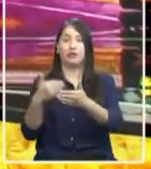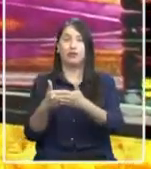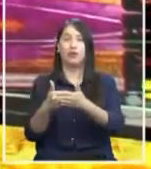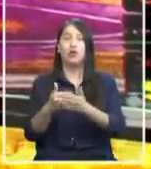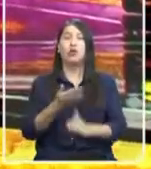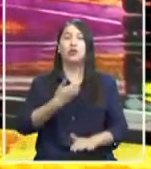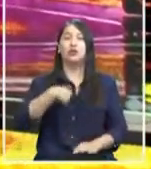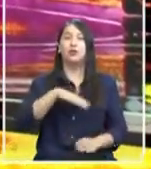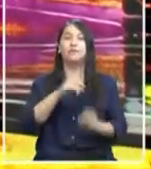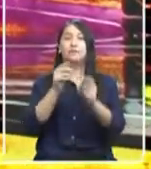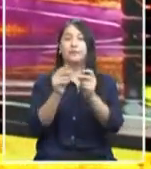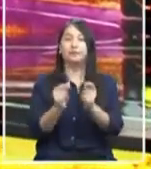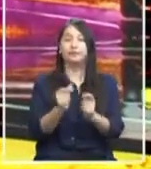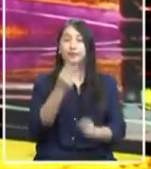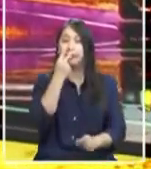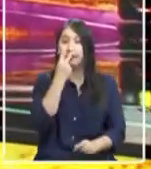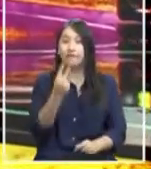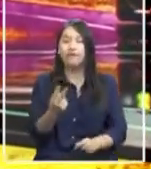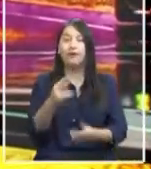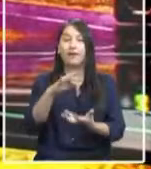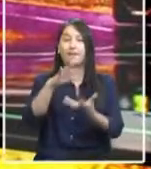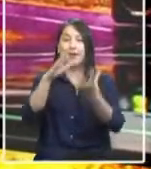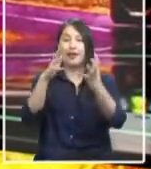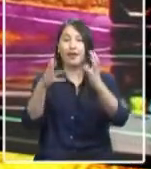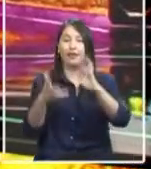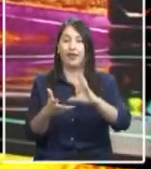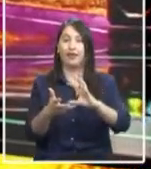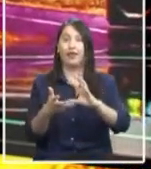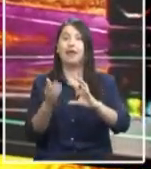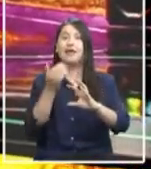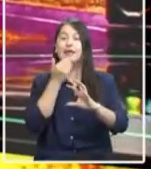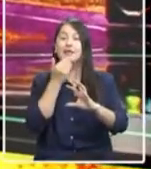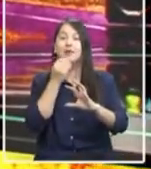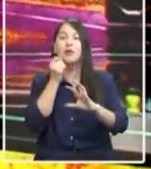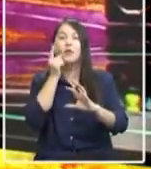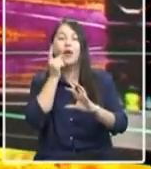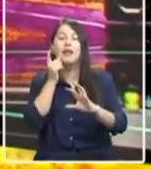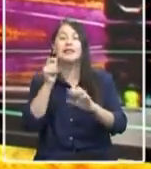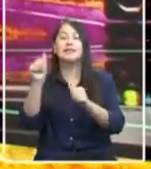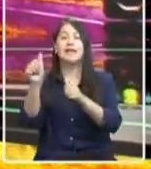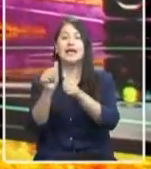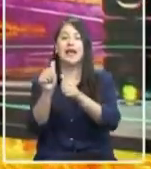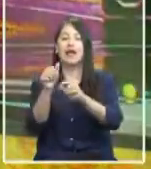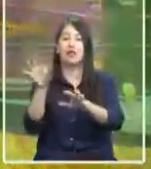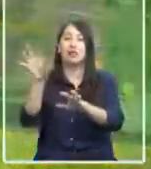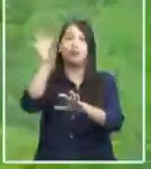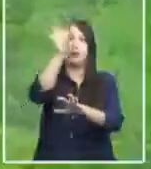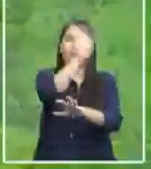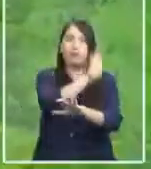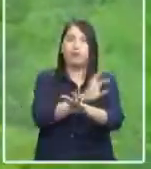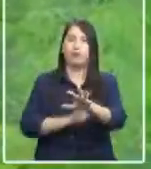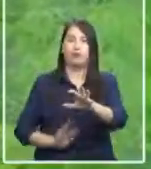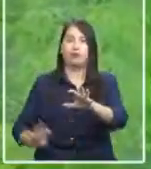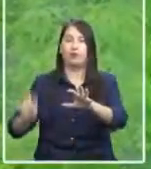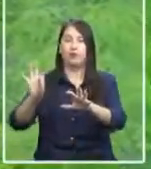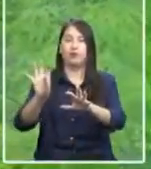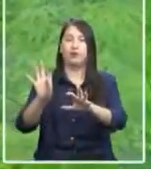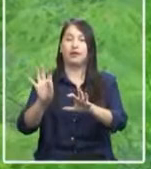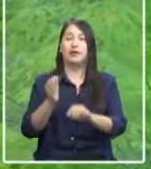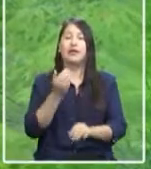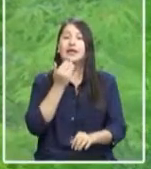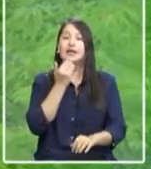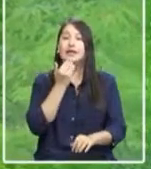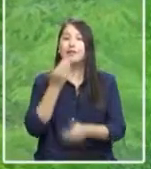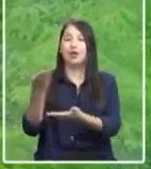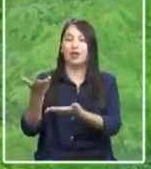again, this leads to a sense of how insignificant, in a sense, human beings and